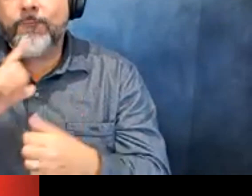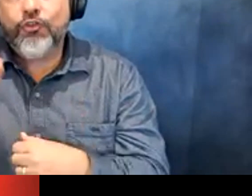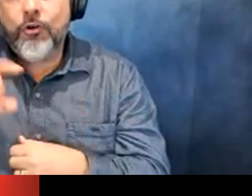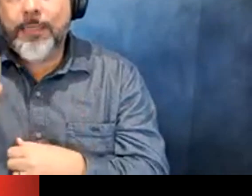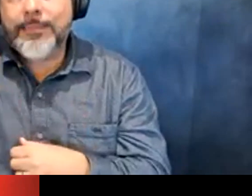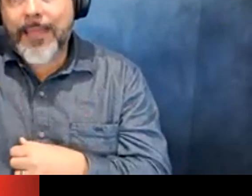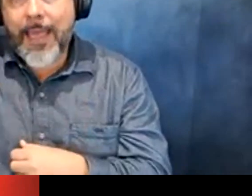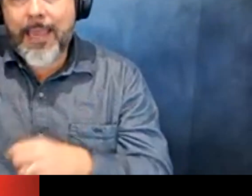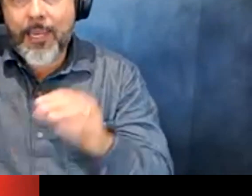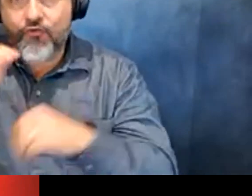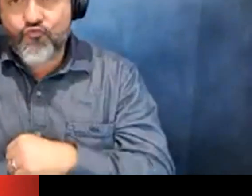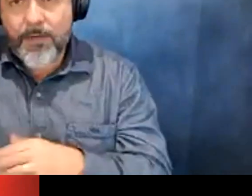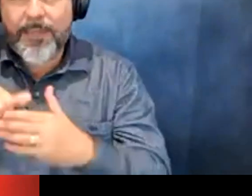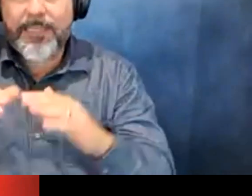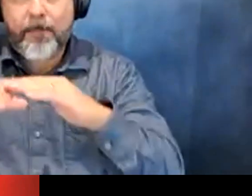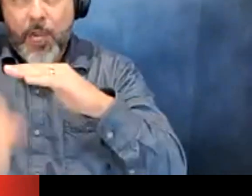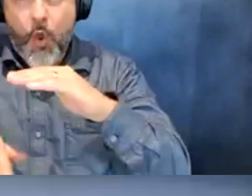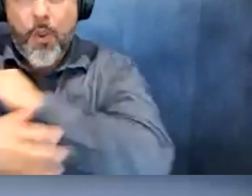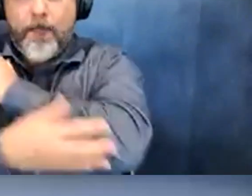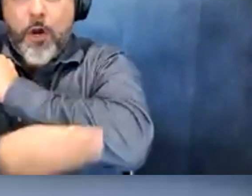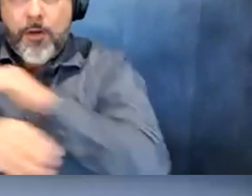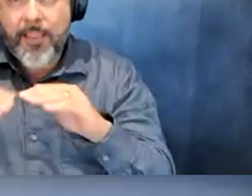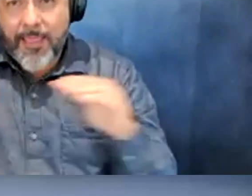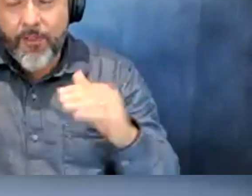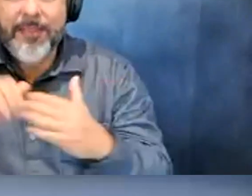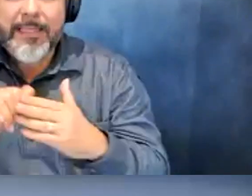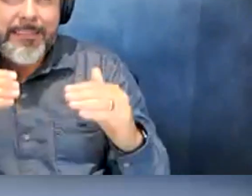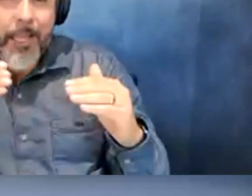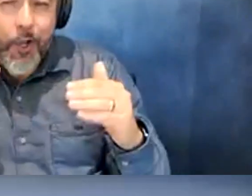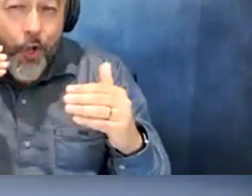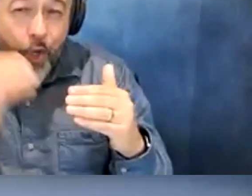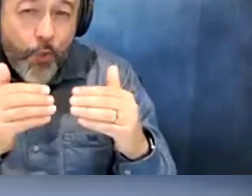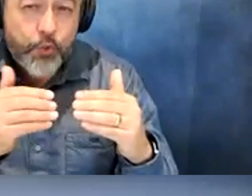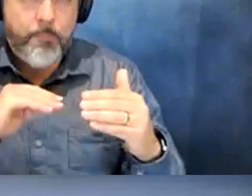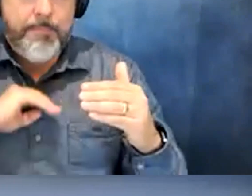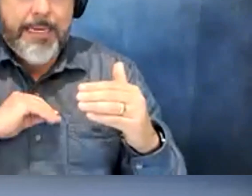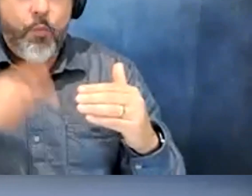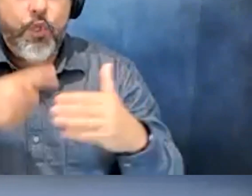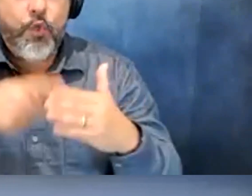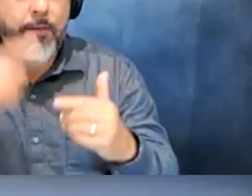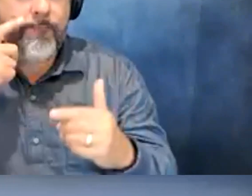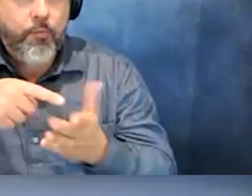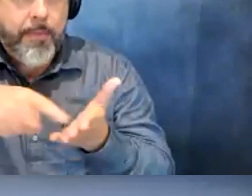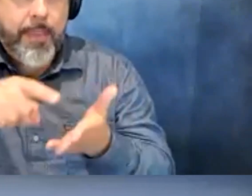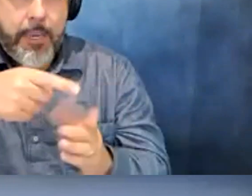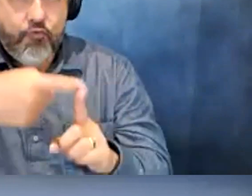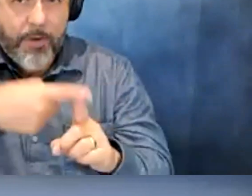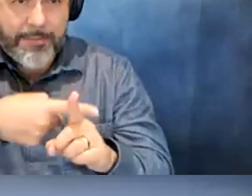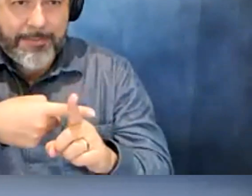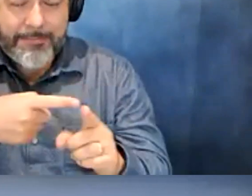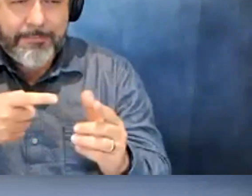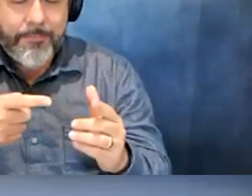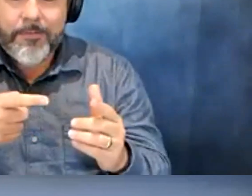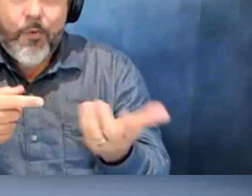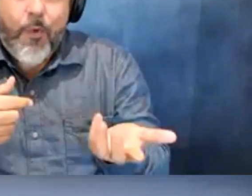is below the poverty level, isn't close to meeting what you would need to pay for rent. So I don't have